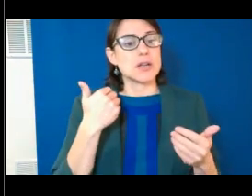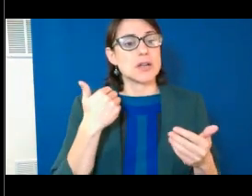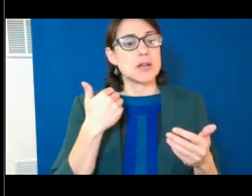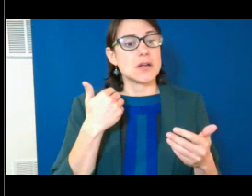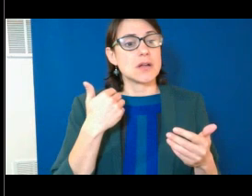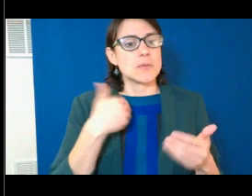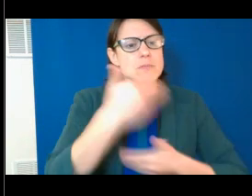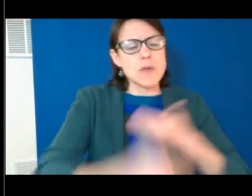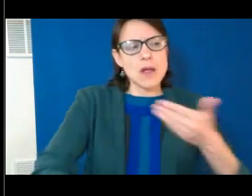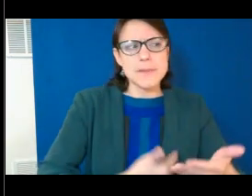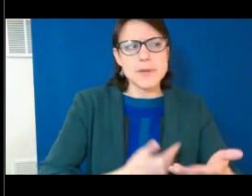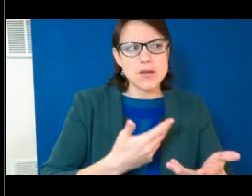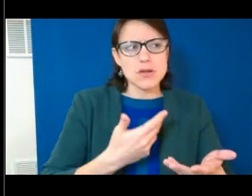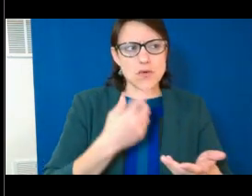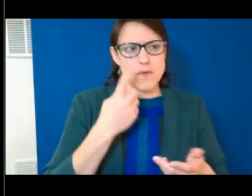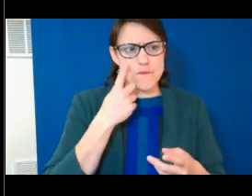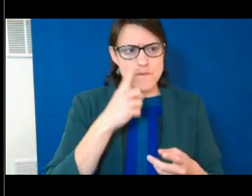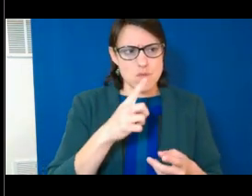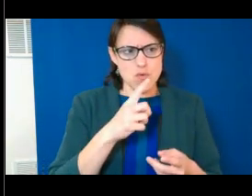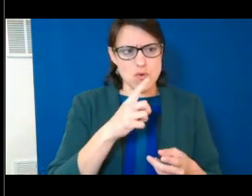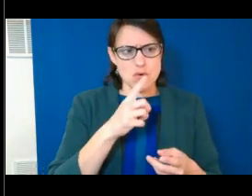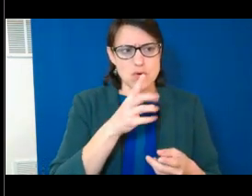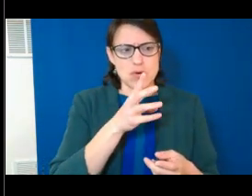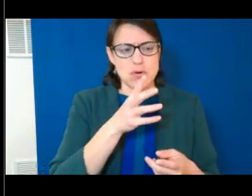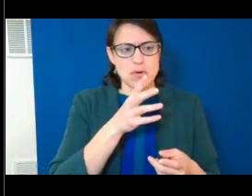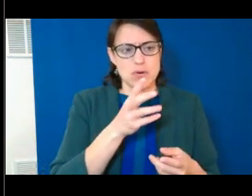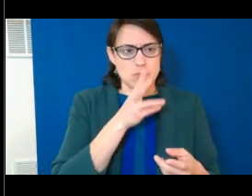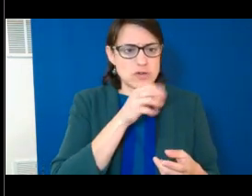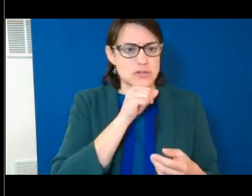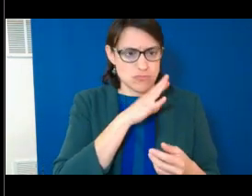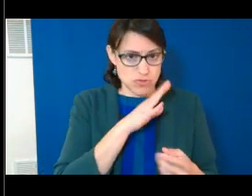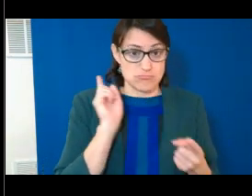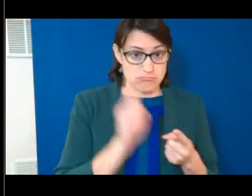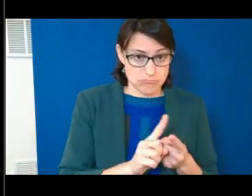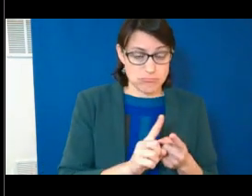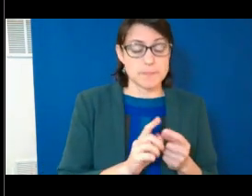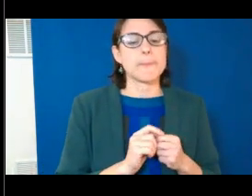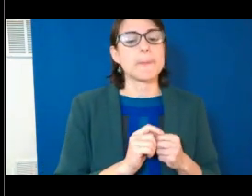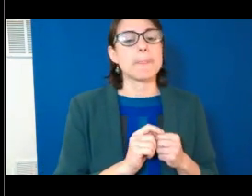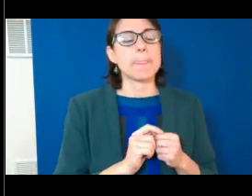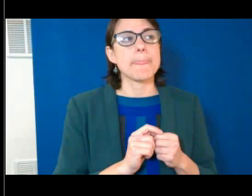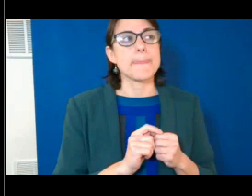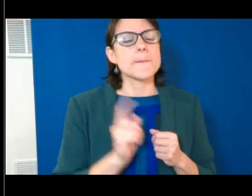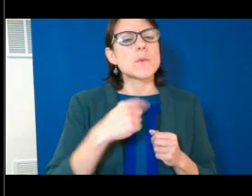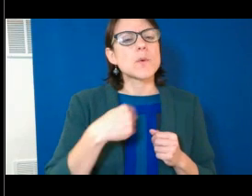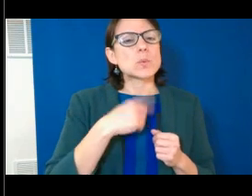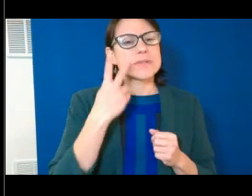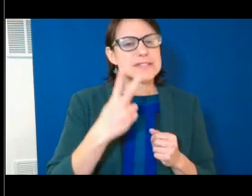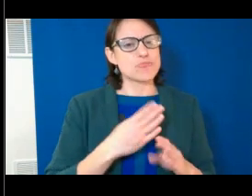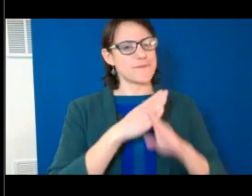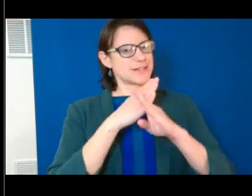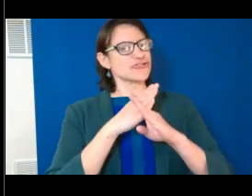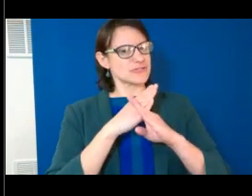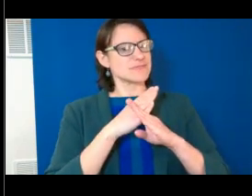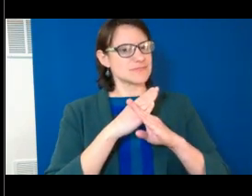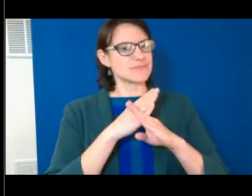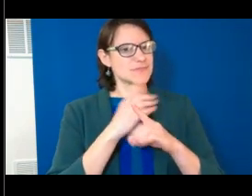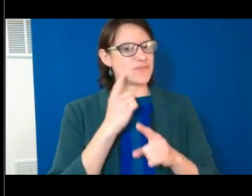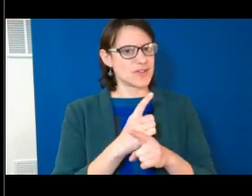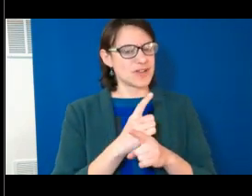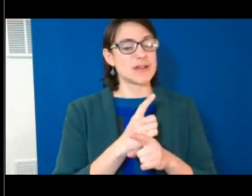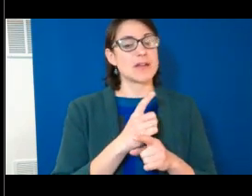And this is kind of a general question. Where in the solutions pipeline for marine debris do we see prevention? Do we see going after